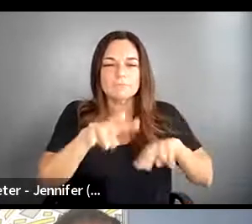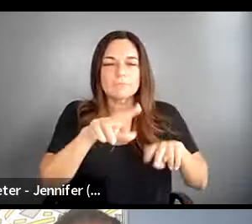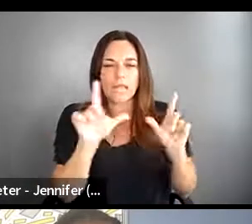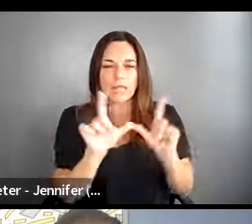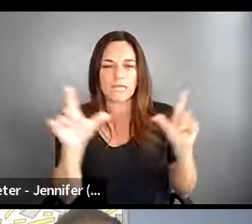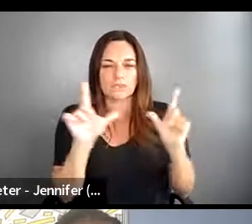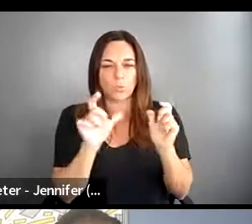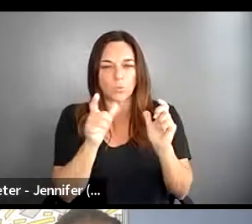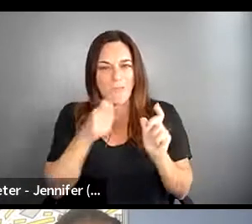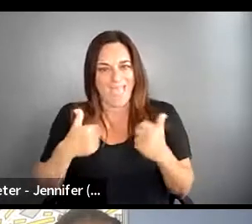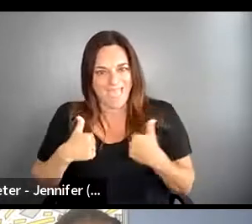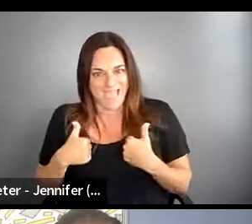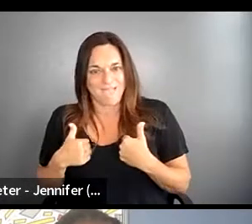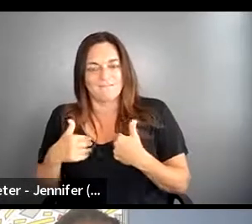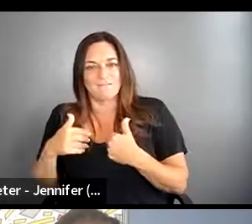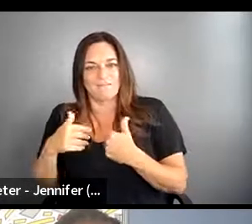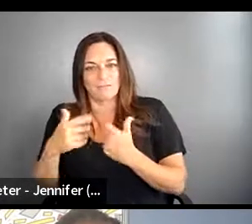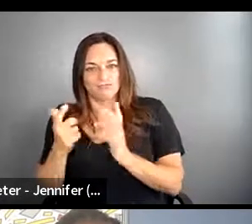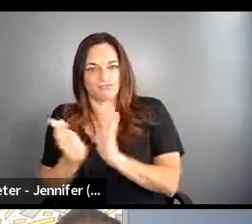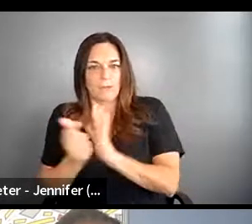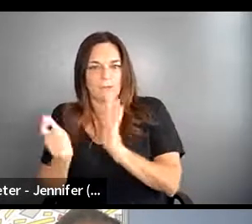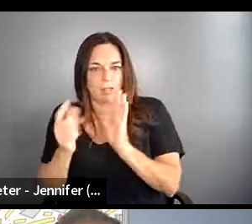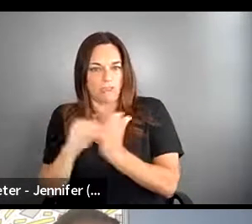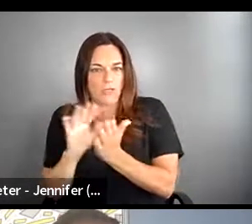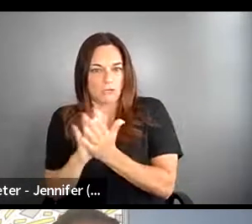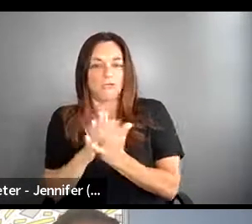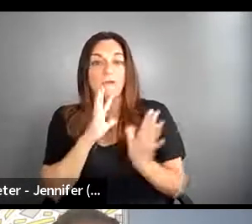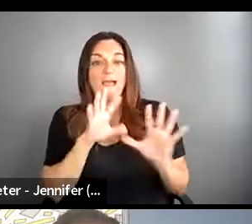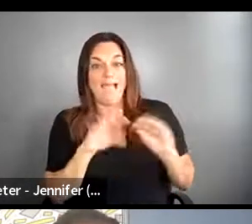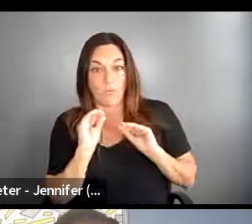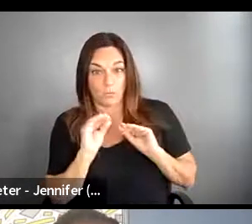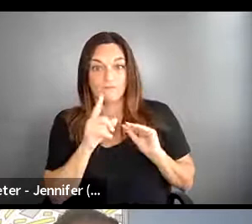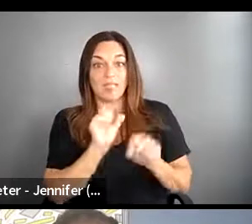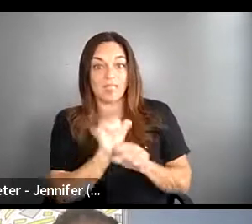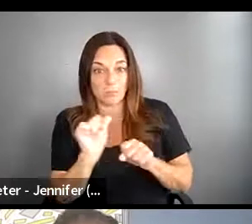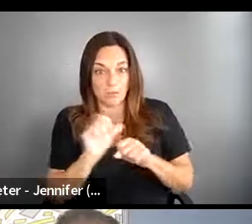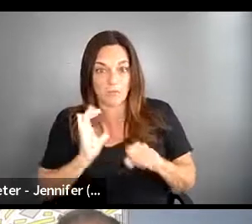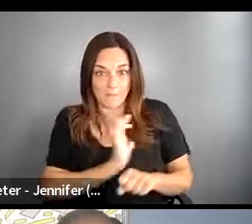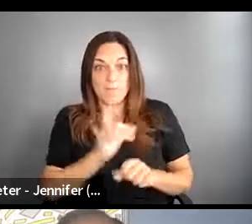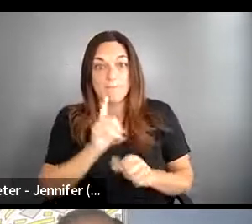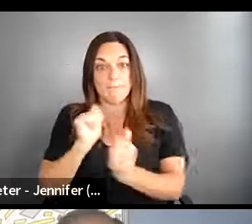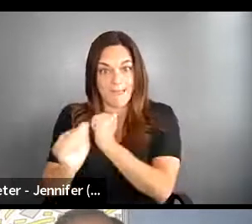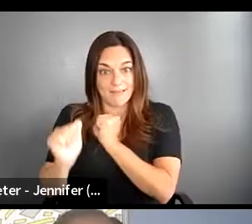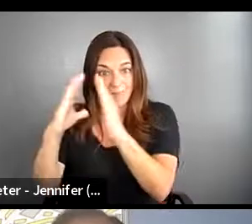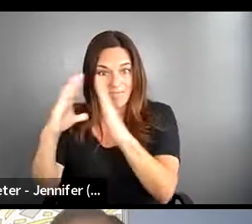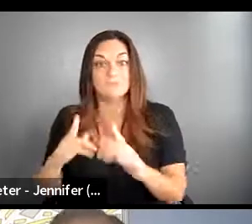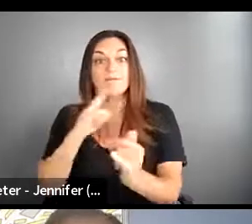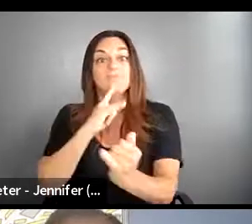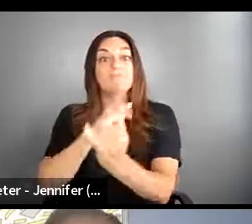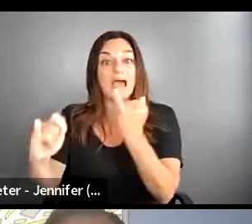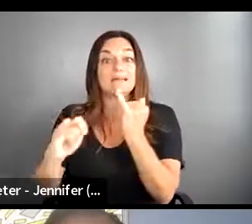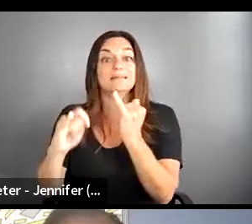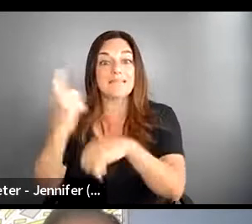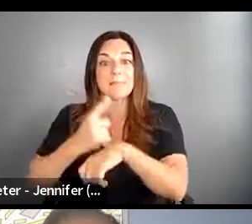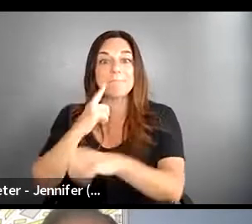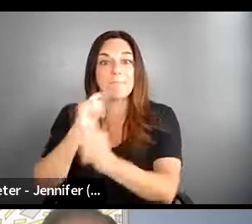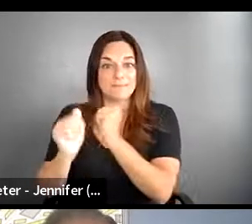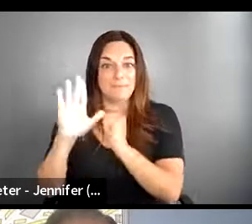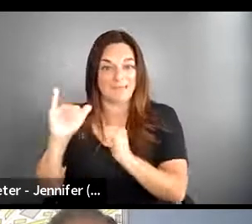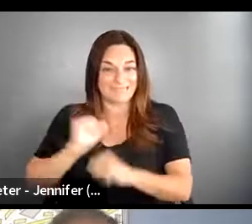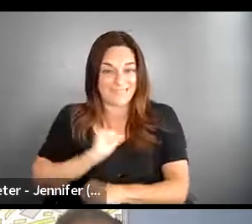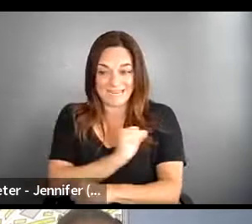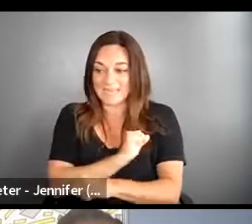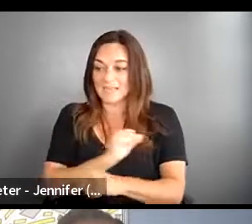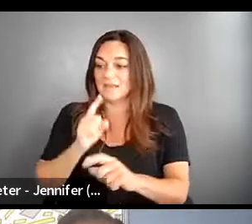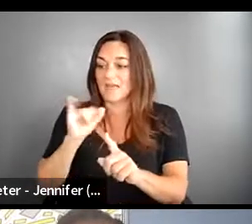with a criminal record. Got out of the Labor Committee, was passed by the House, and then on the final day of the session, it was passed by the Senate and signed into